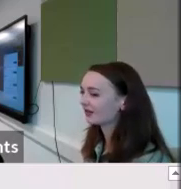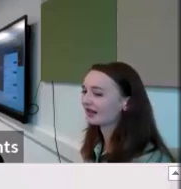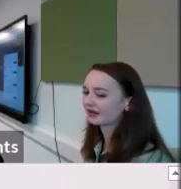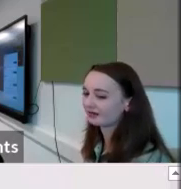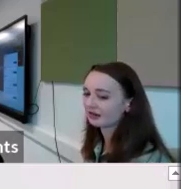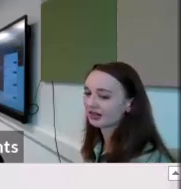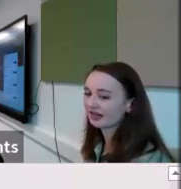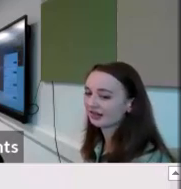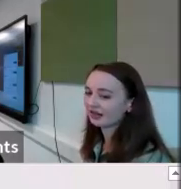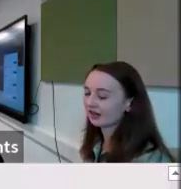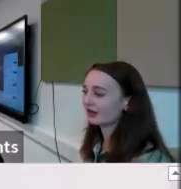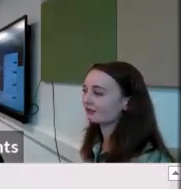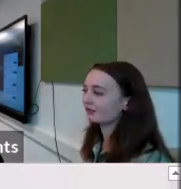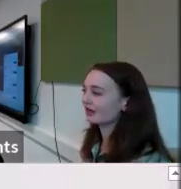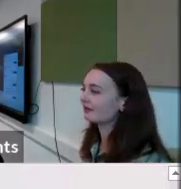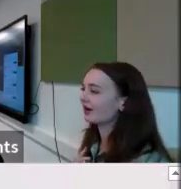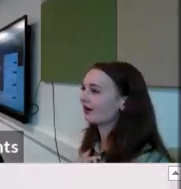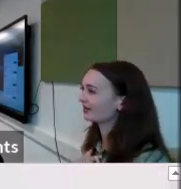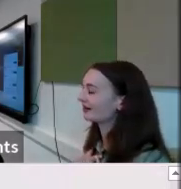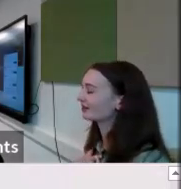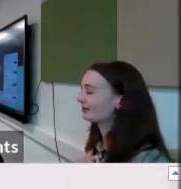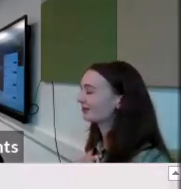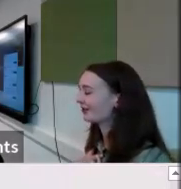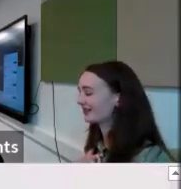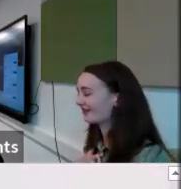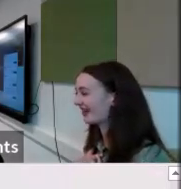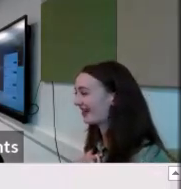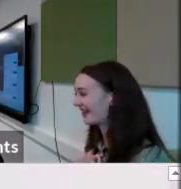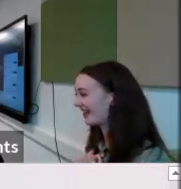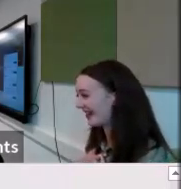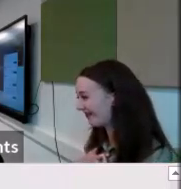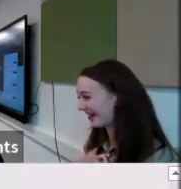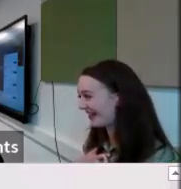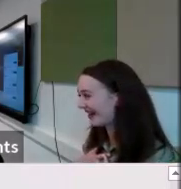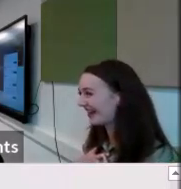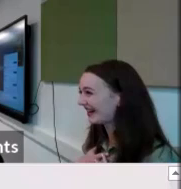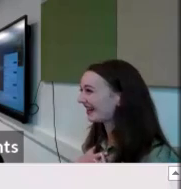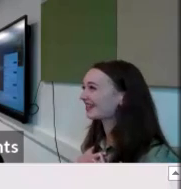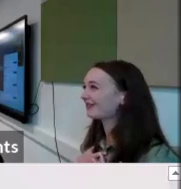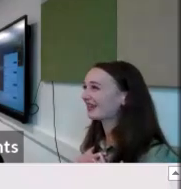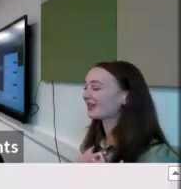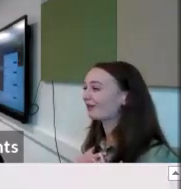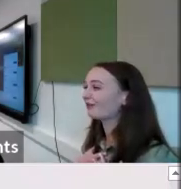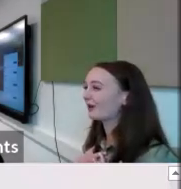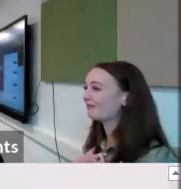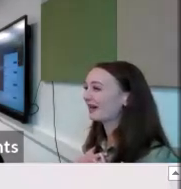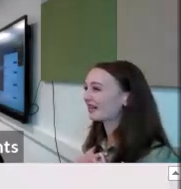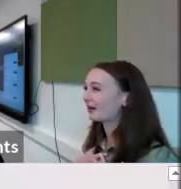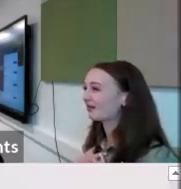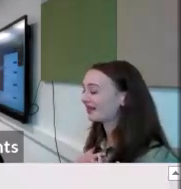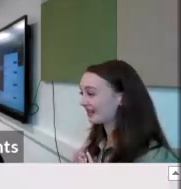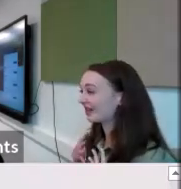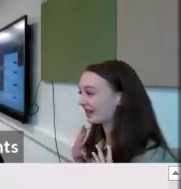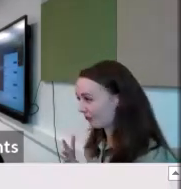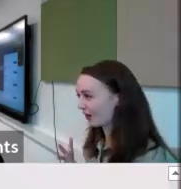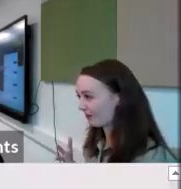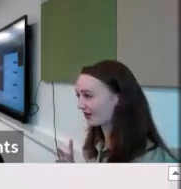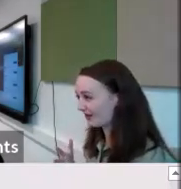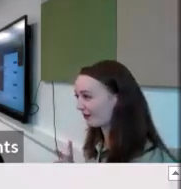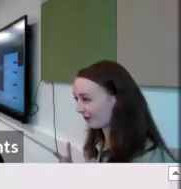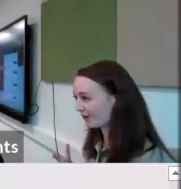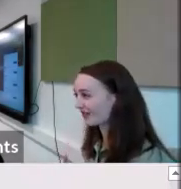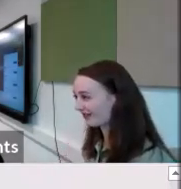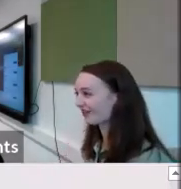experiences on that in the future. But yeah, my heart goes out to anybody who's navigating it at the minute. it's really tough, but in my experience, it's